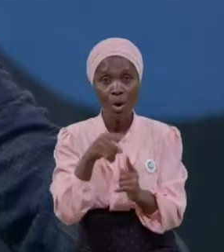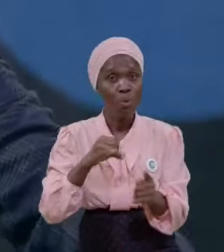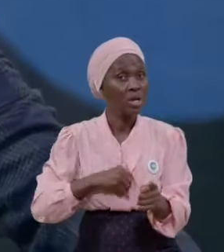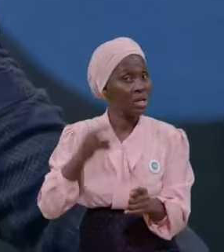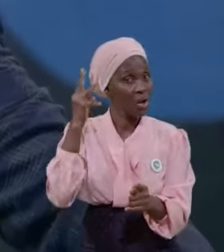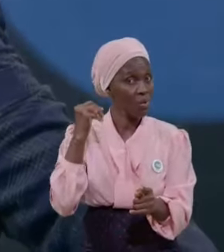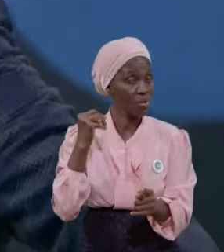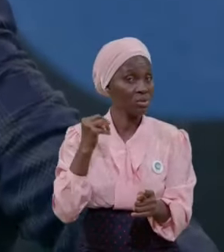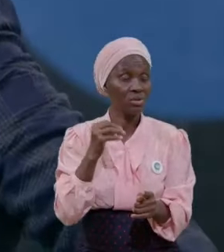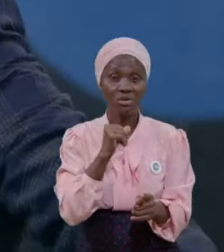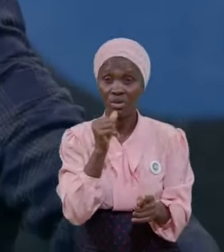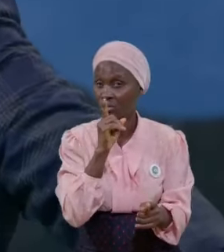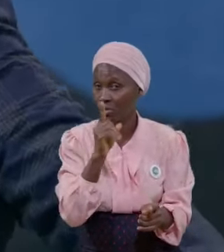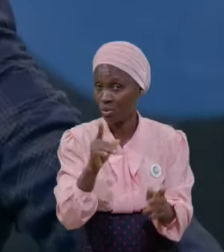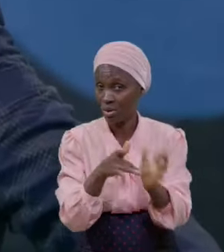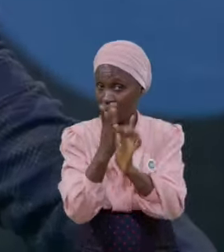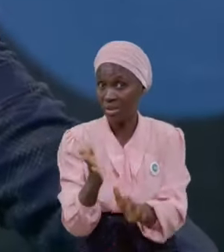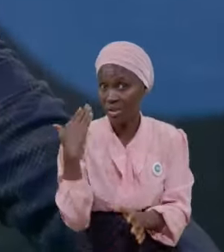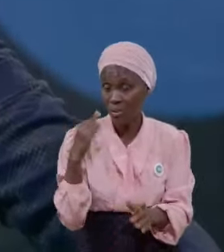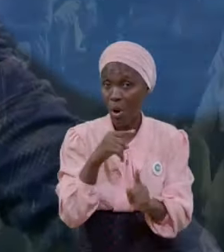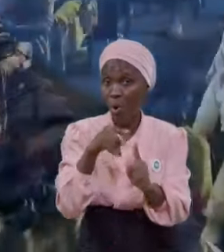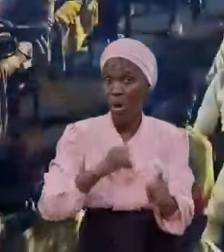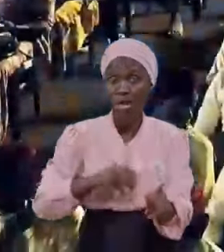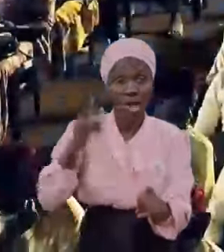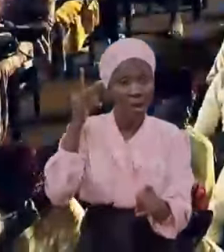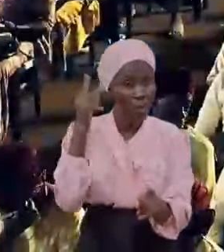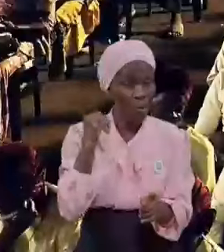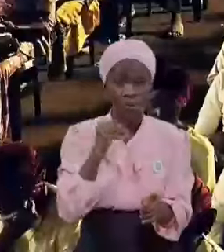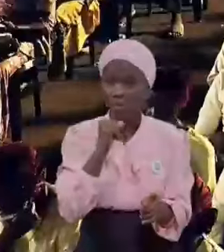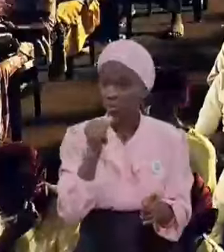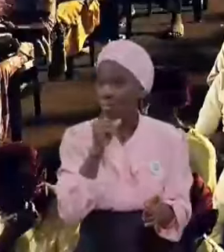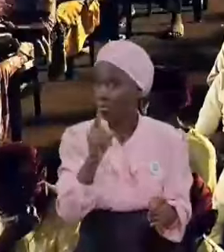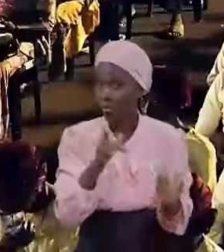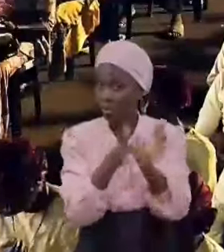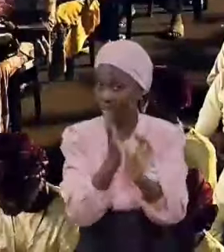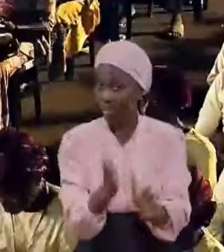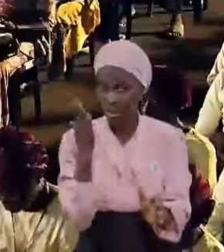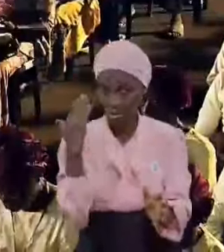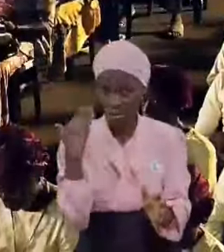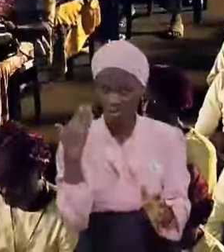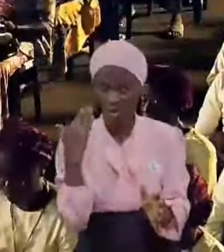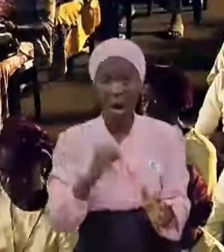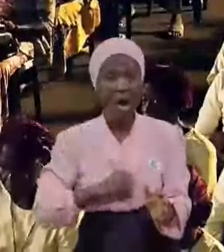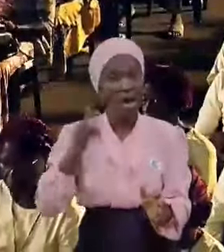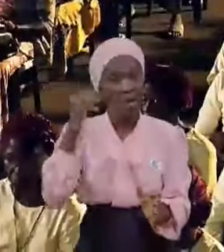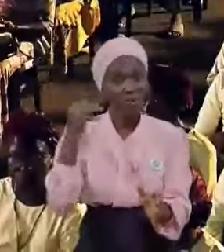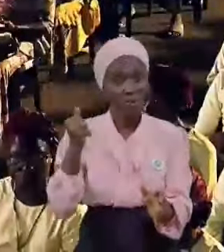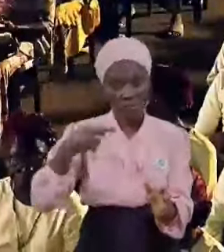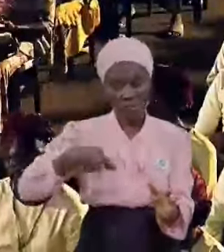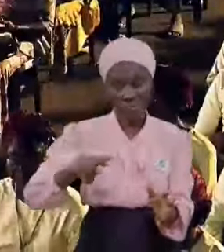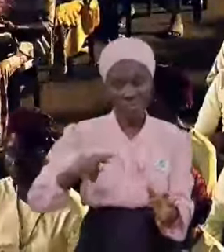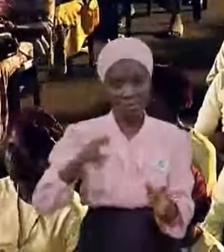I wasn't altogether a Christian, I was in religion. and I profited quite a